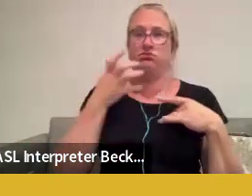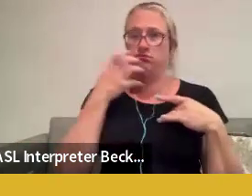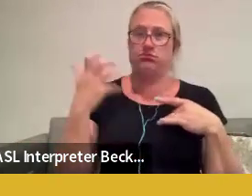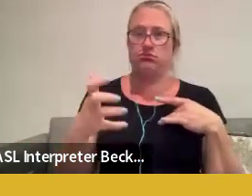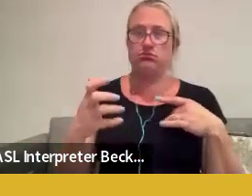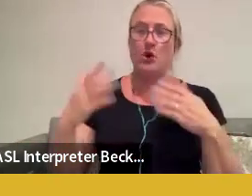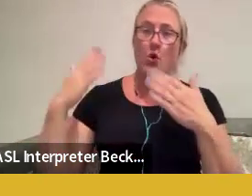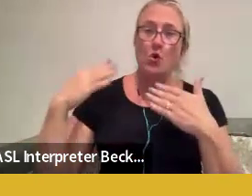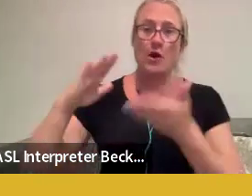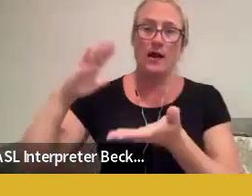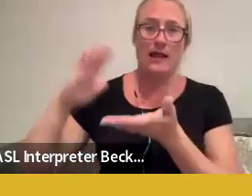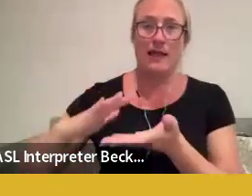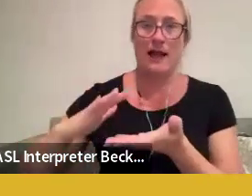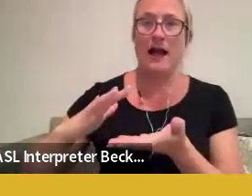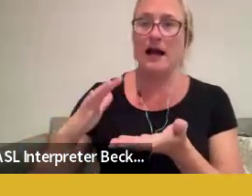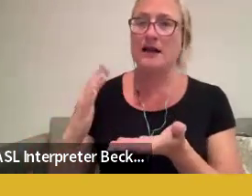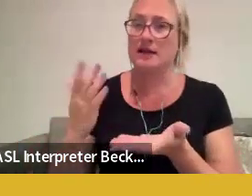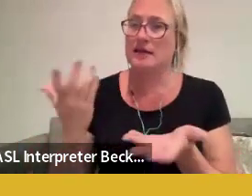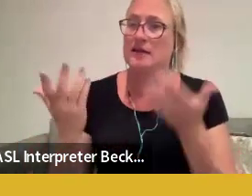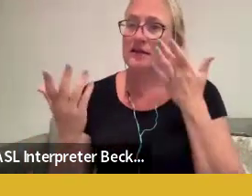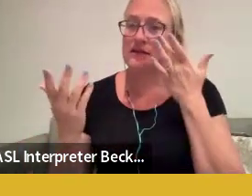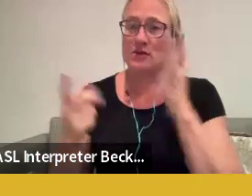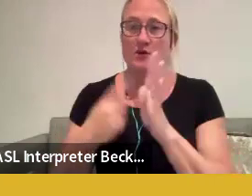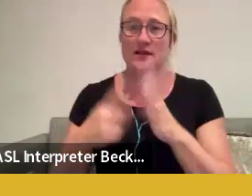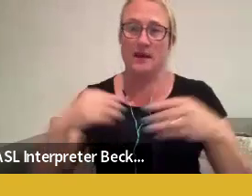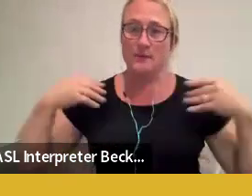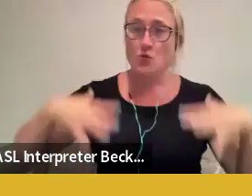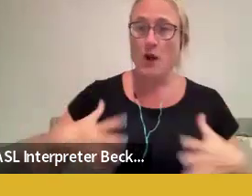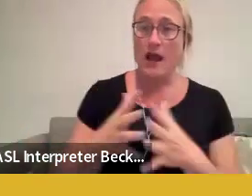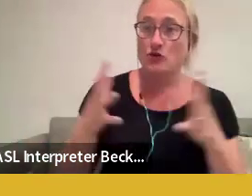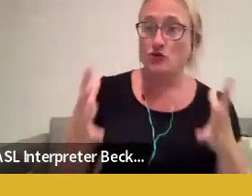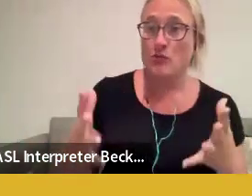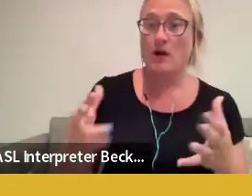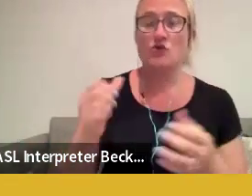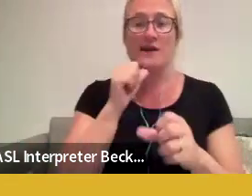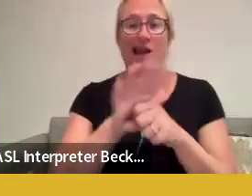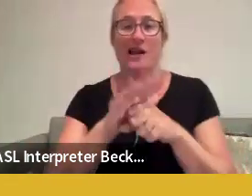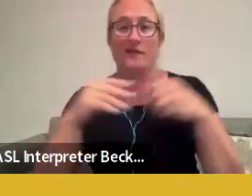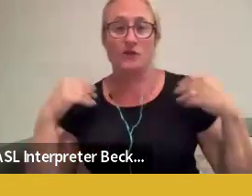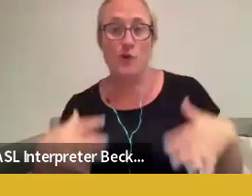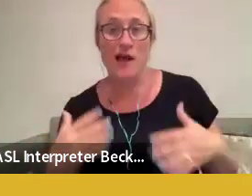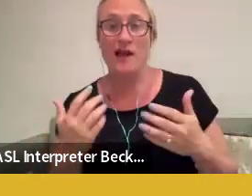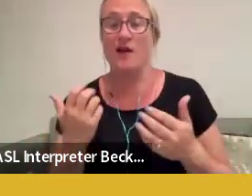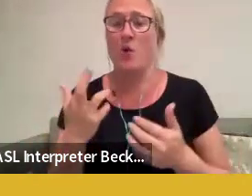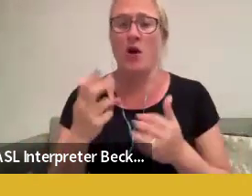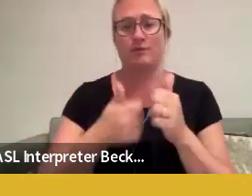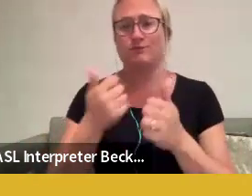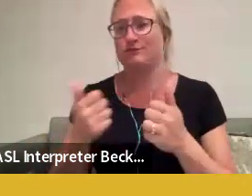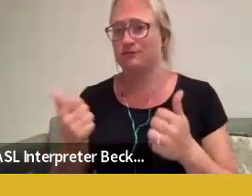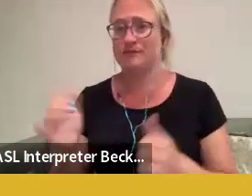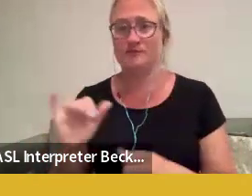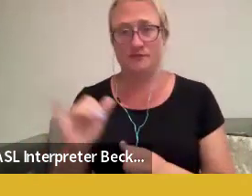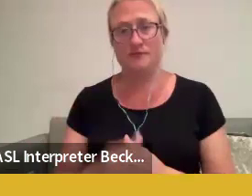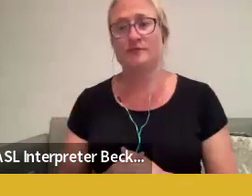cooling system by either causing you to sweat too much or not even sweat enough, or many other ways that the mechanism